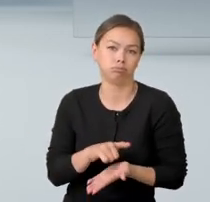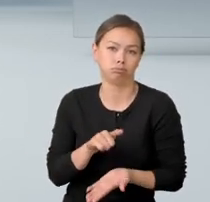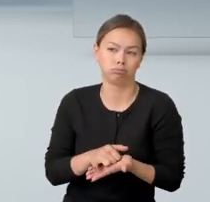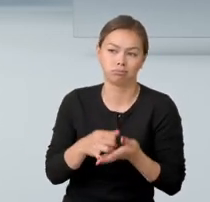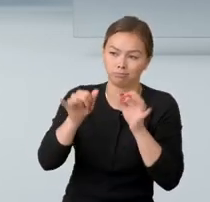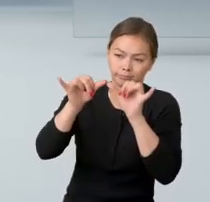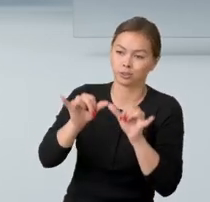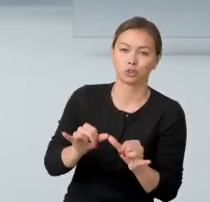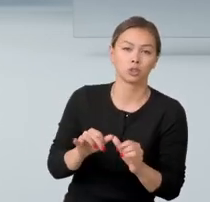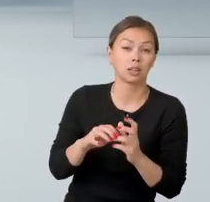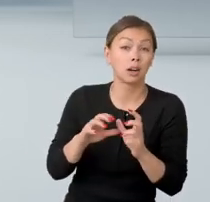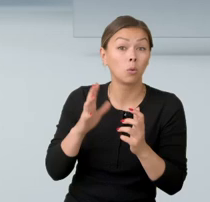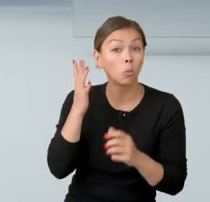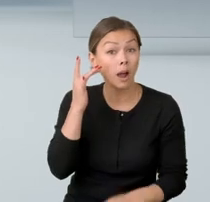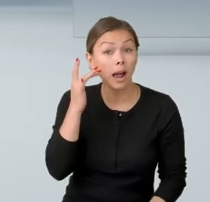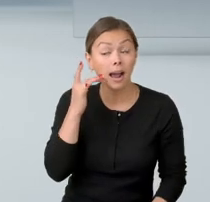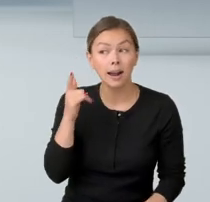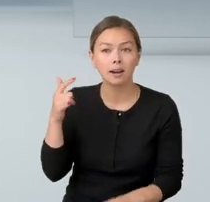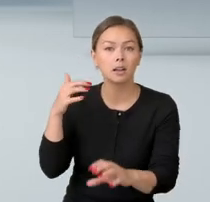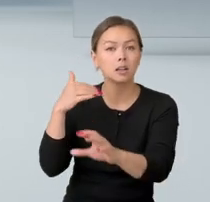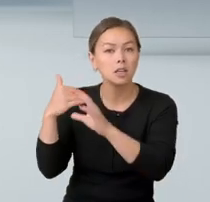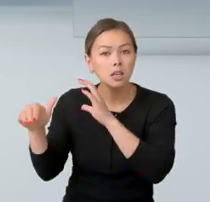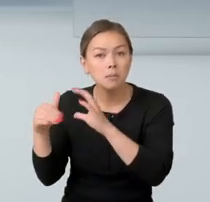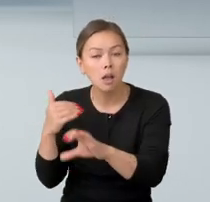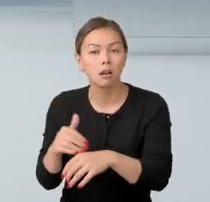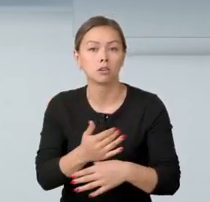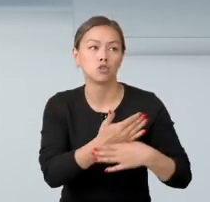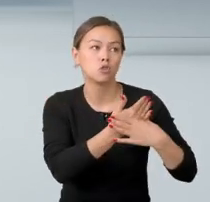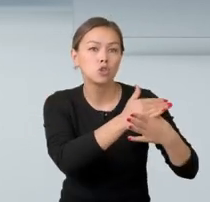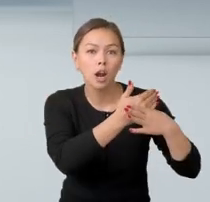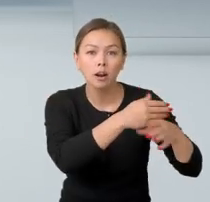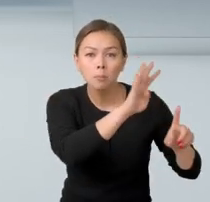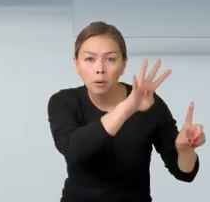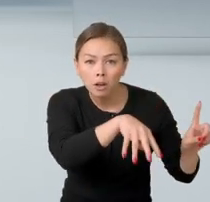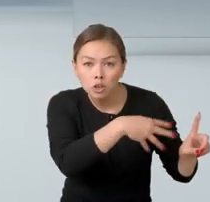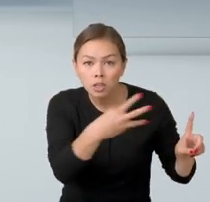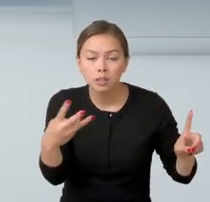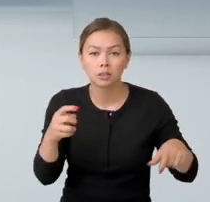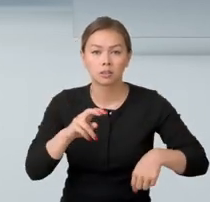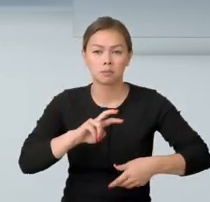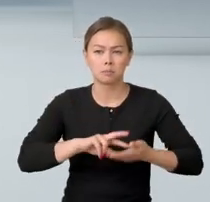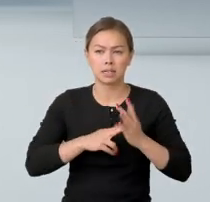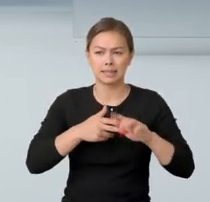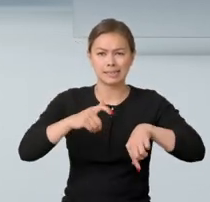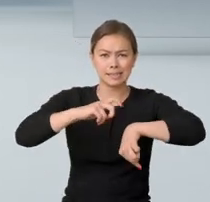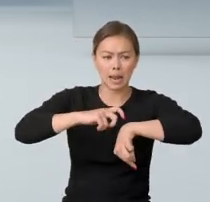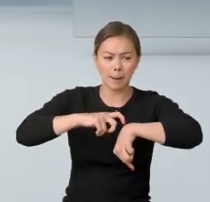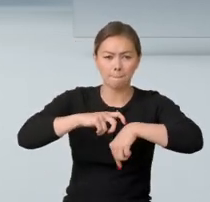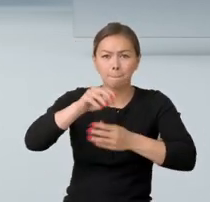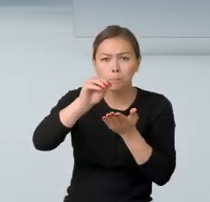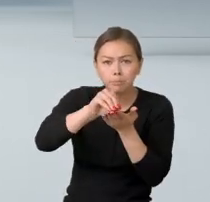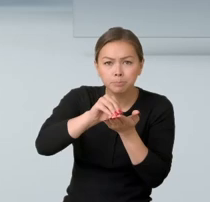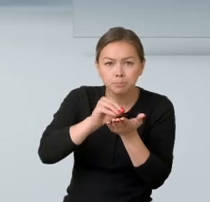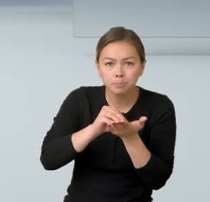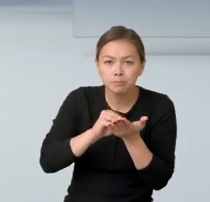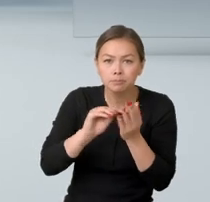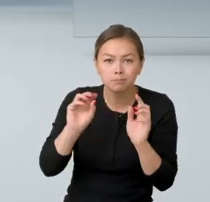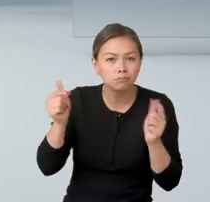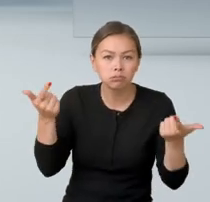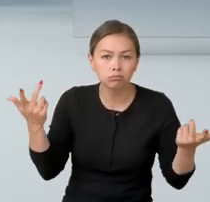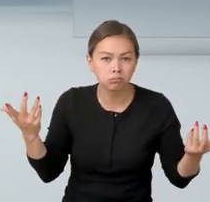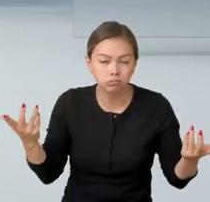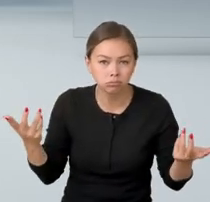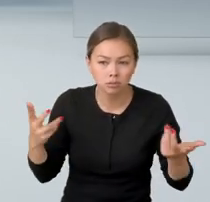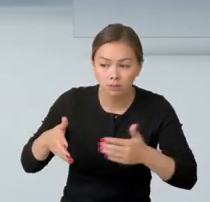because as we said they were using email boxes and shared spreadsheets so not a good way to measure